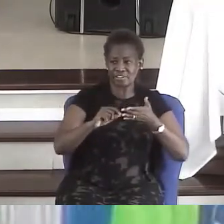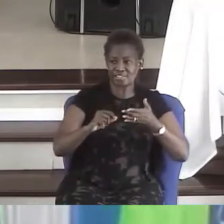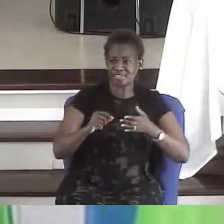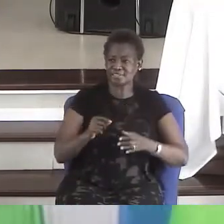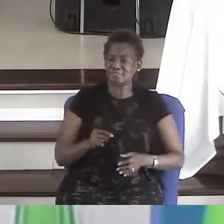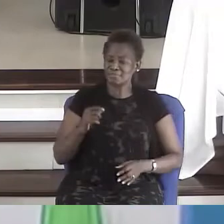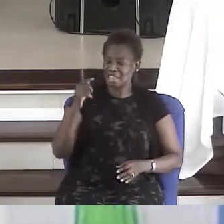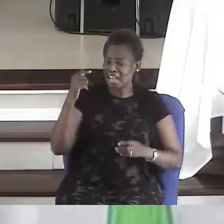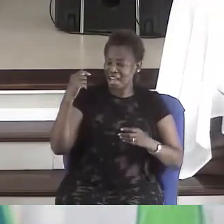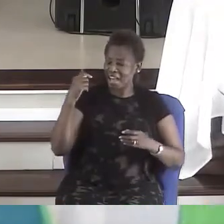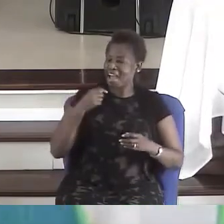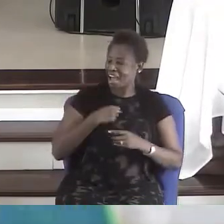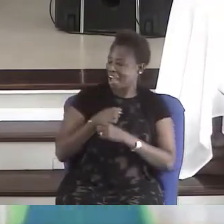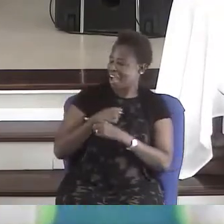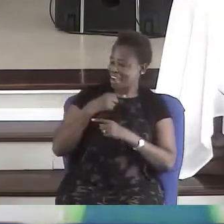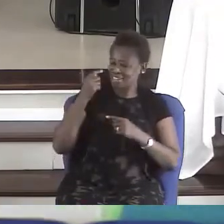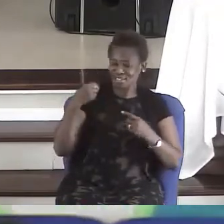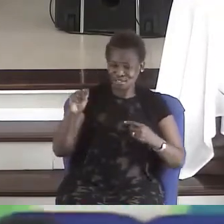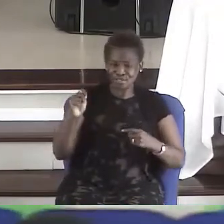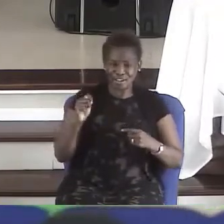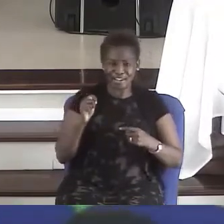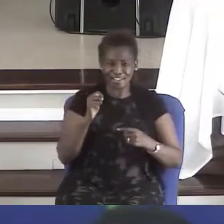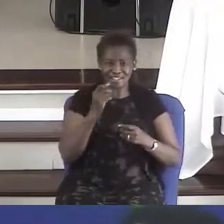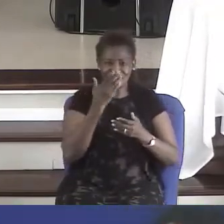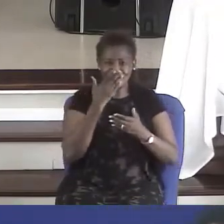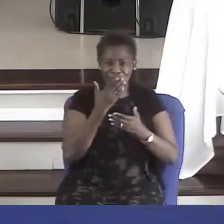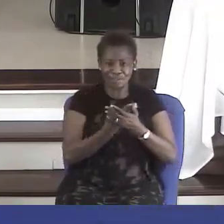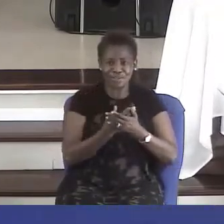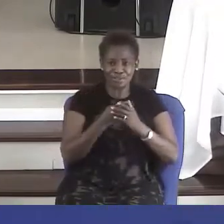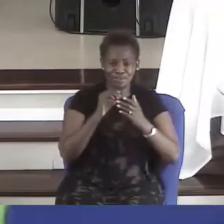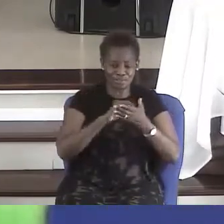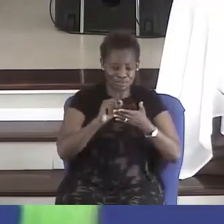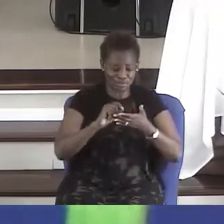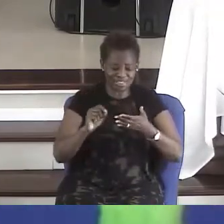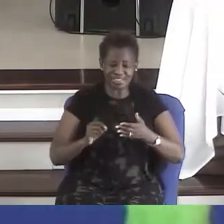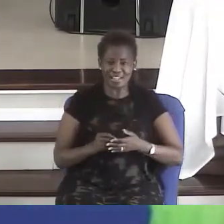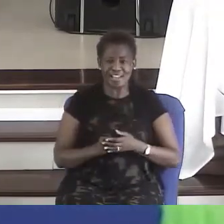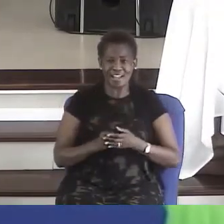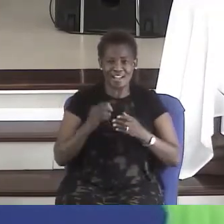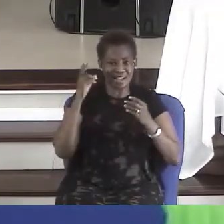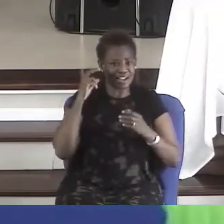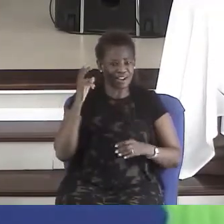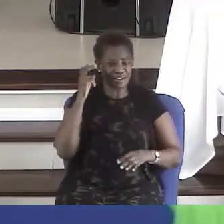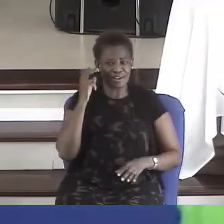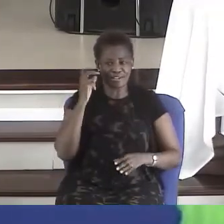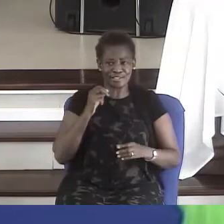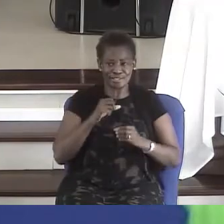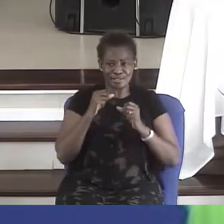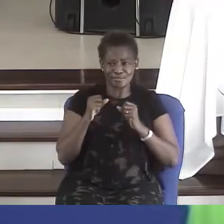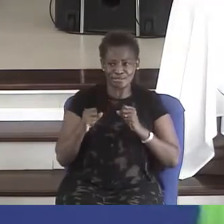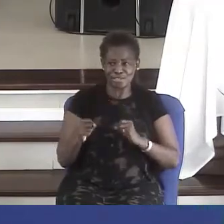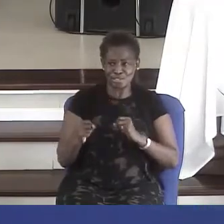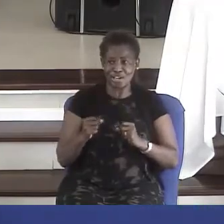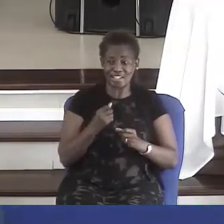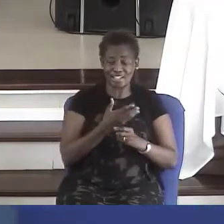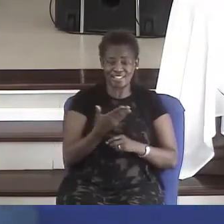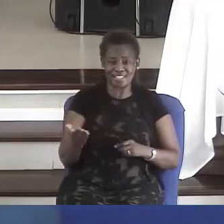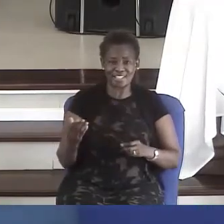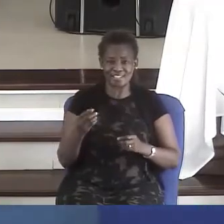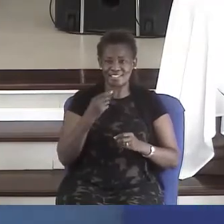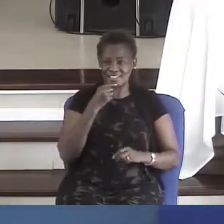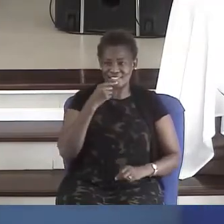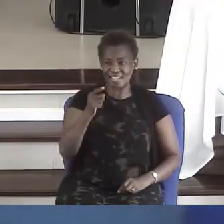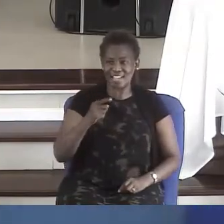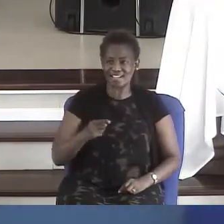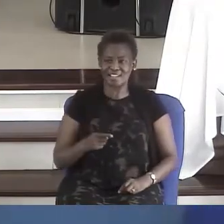notes. And there were some solid things mentioned. Pastor talked about Isaiah and how he and John,